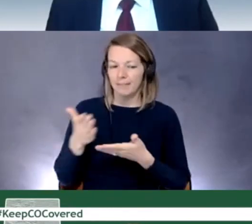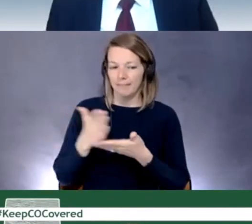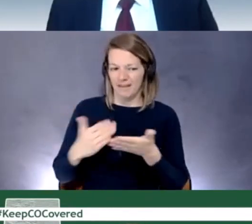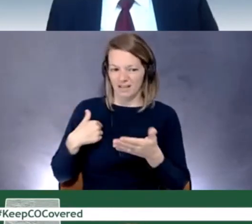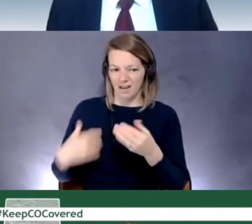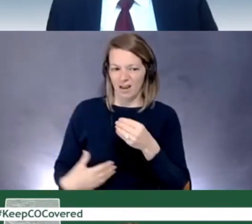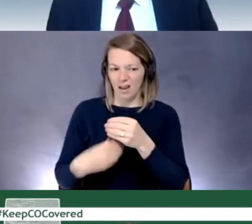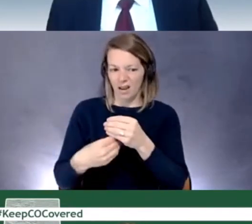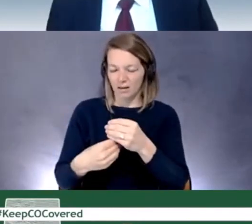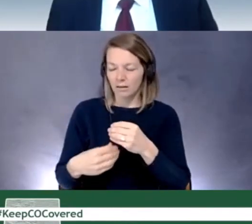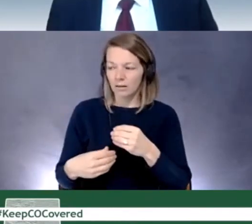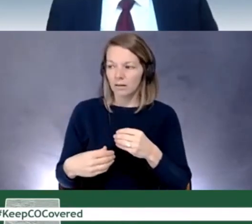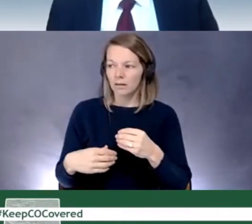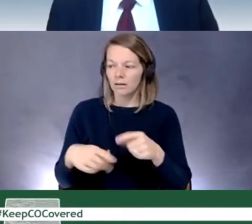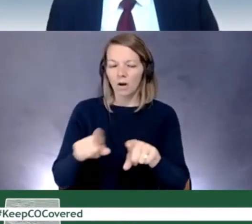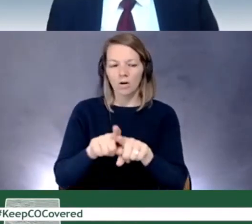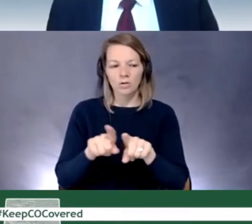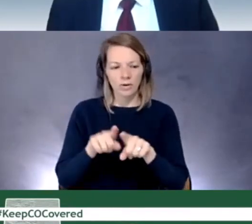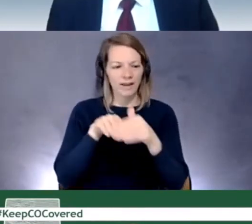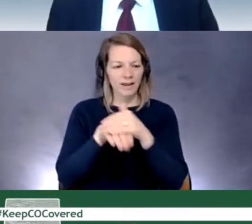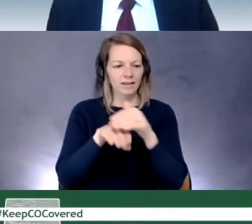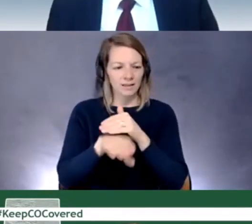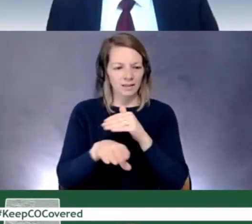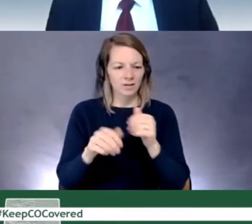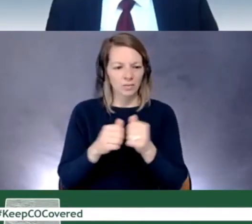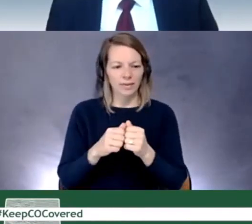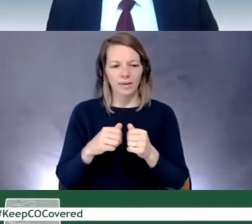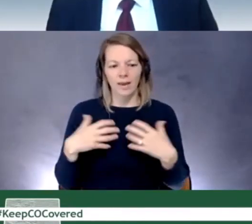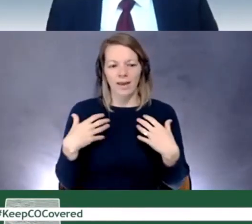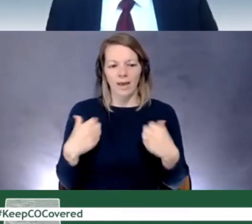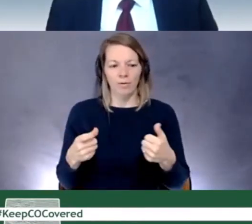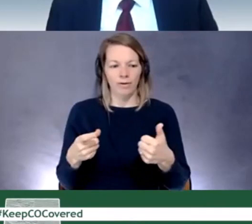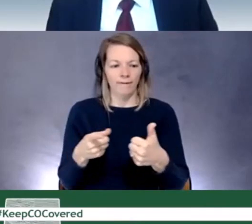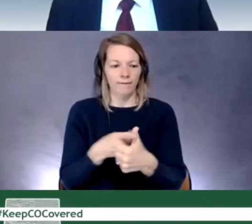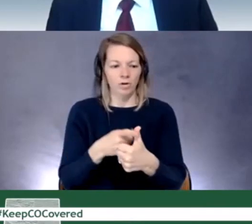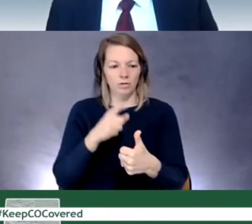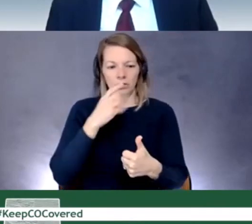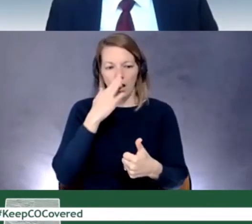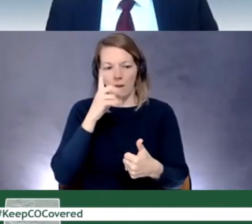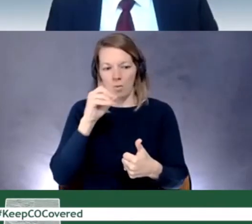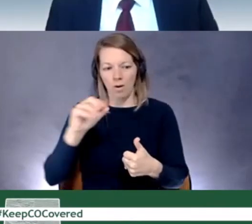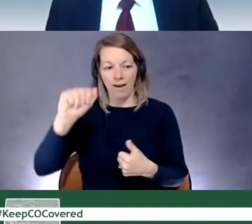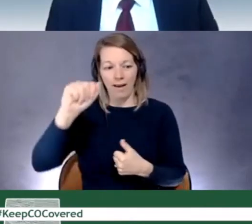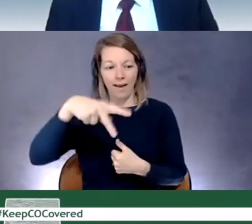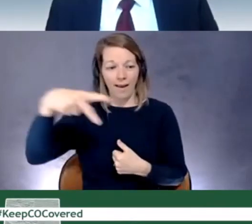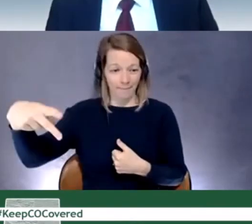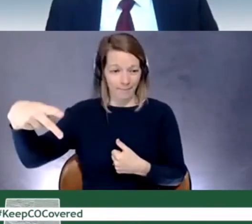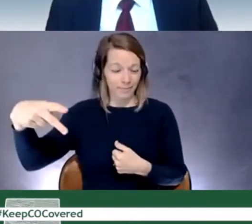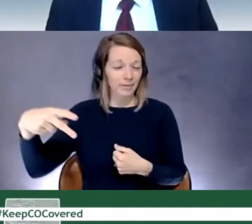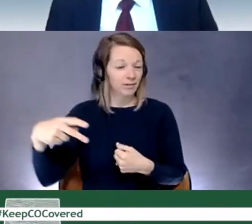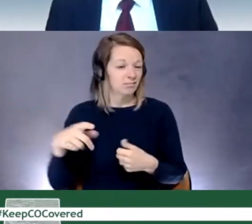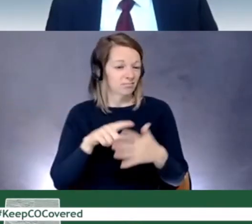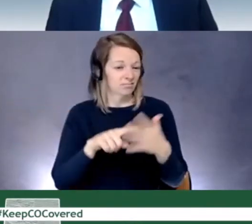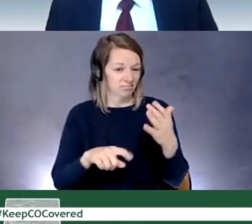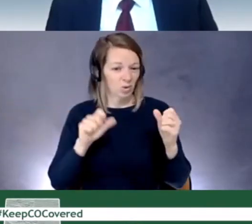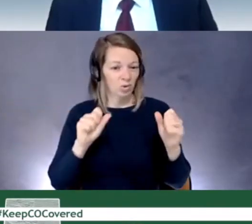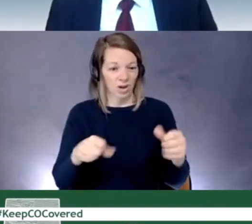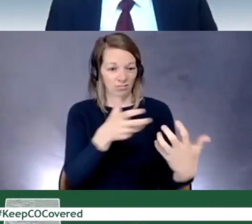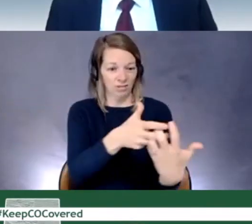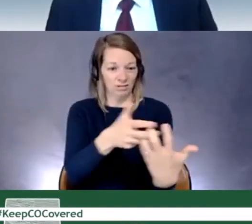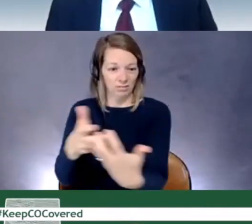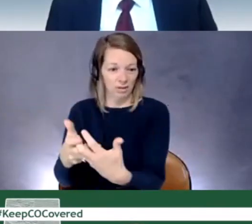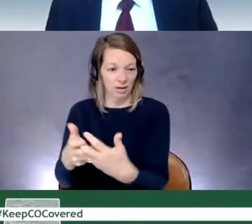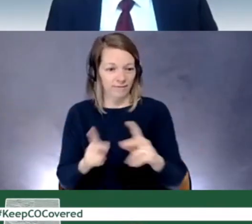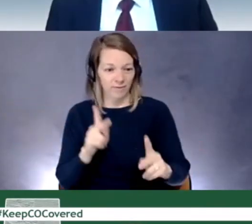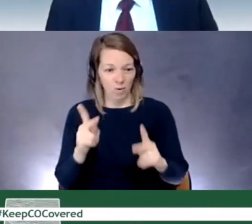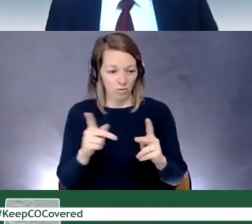is we also have access through our Health First Colorado app. So it's multiple ways to meet folks where they are to make sure